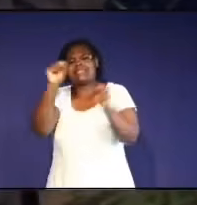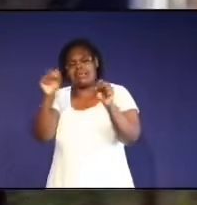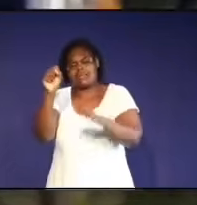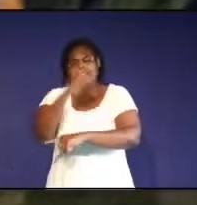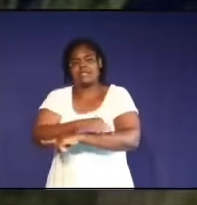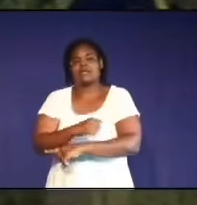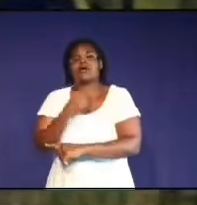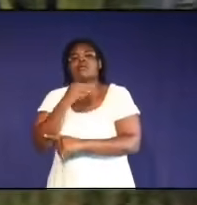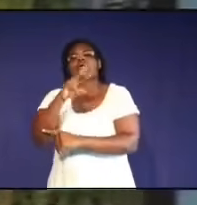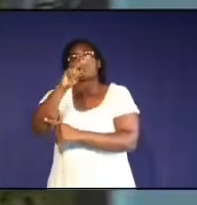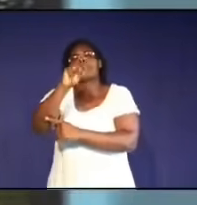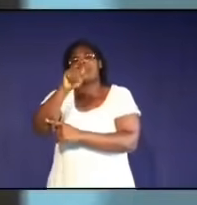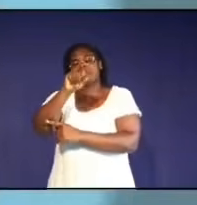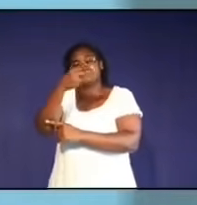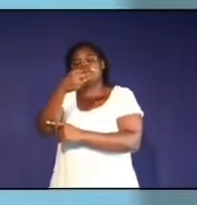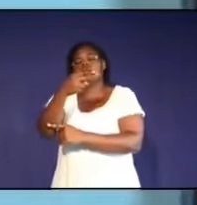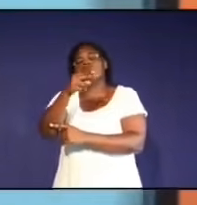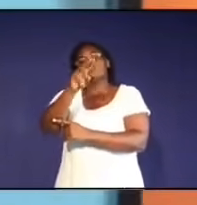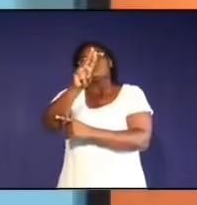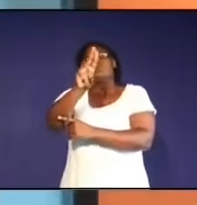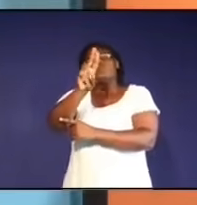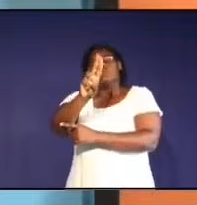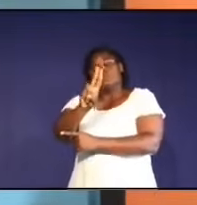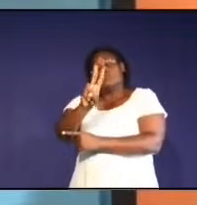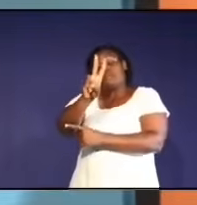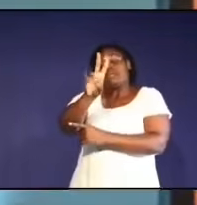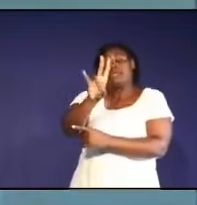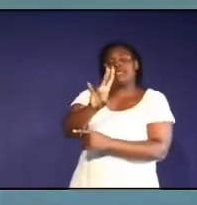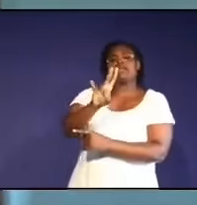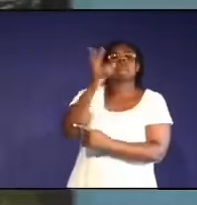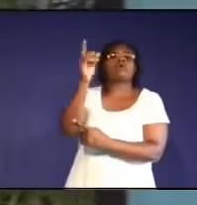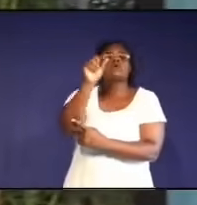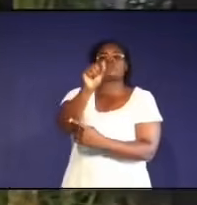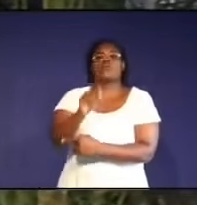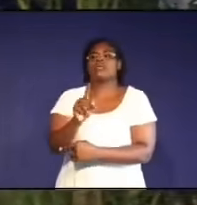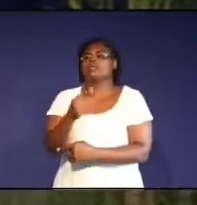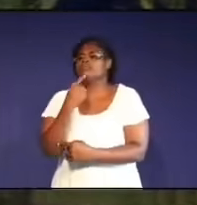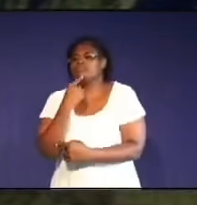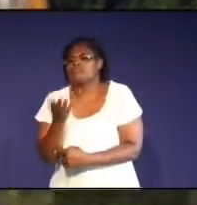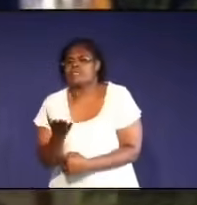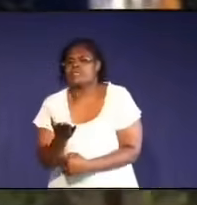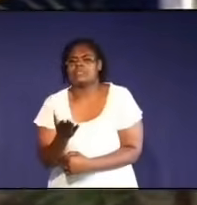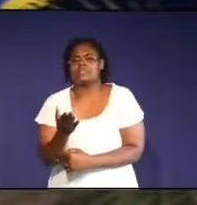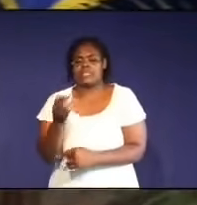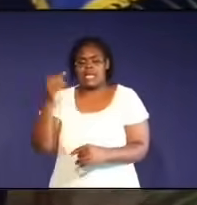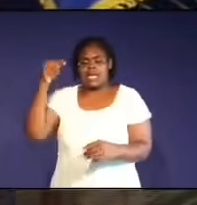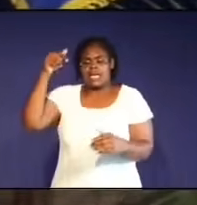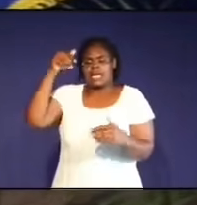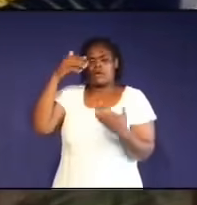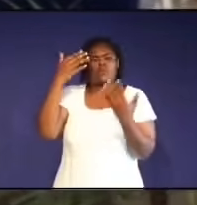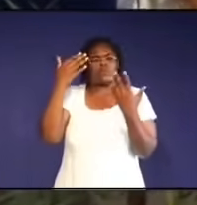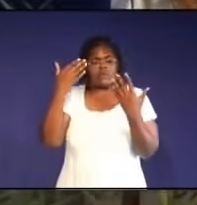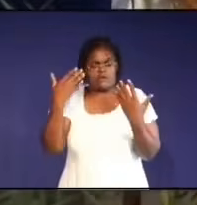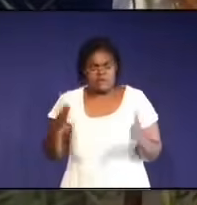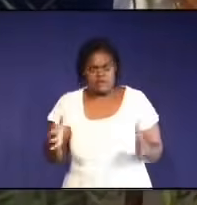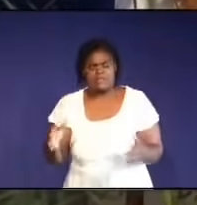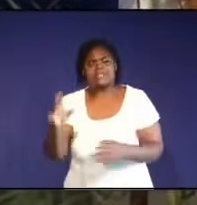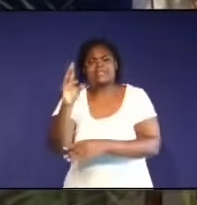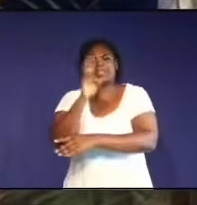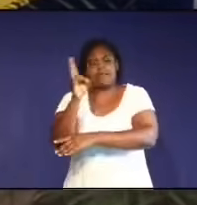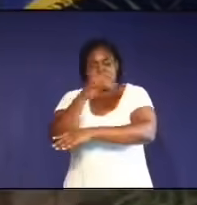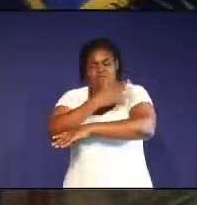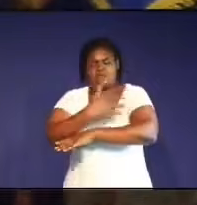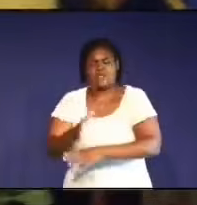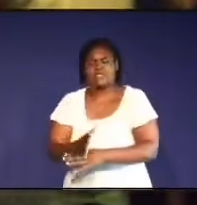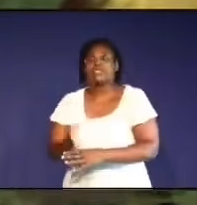I go to Matthew 28 verse 1, and the Bible tells me in Matthew 28 verse 1, in the end of the Sabbath, as it